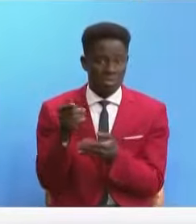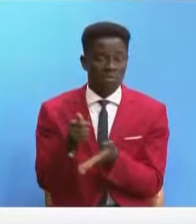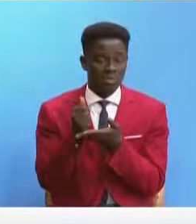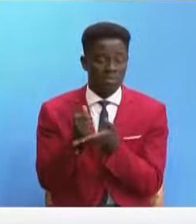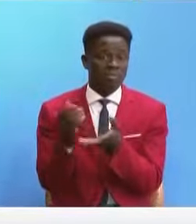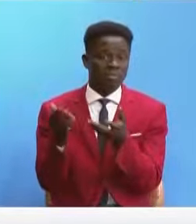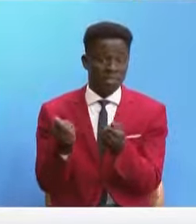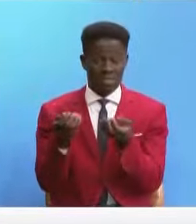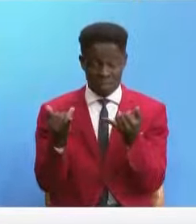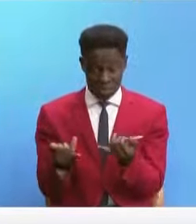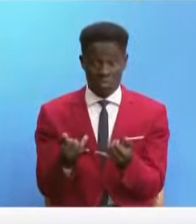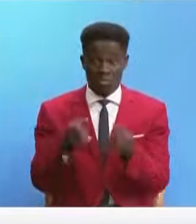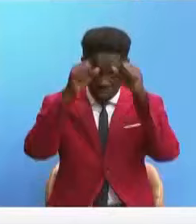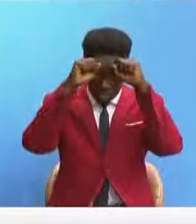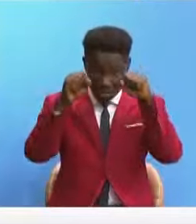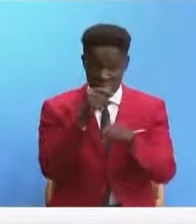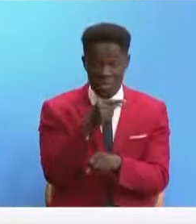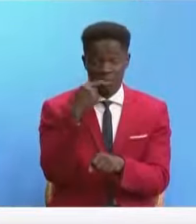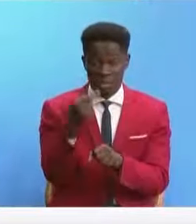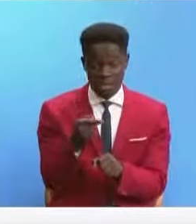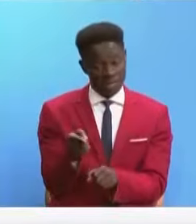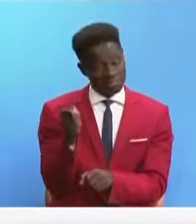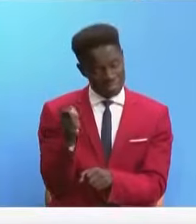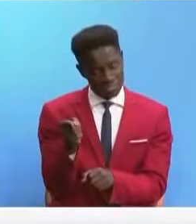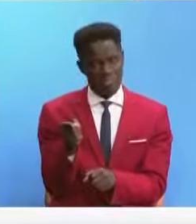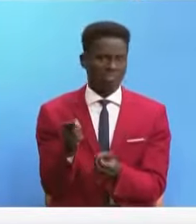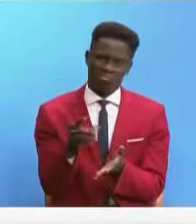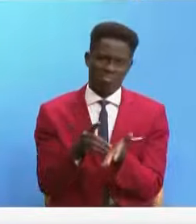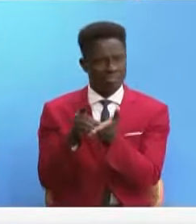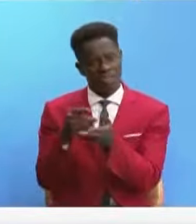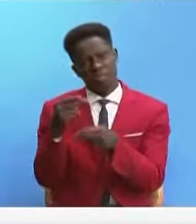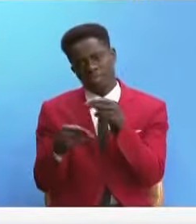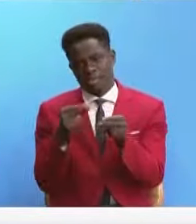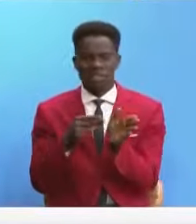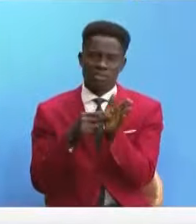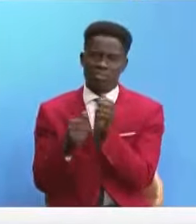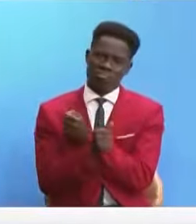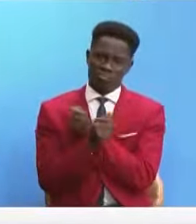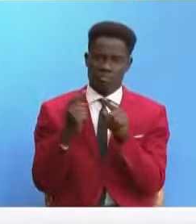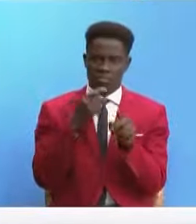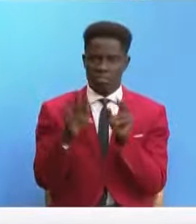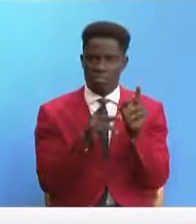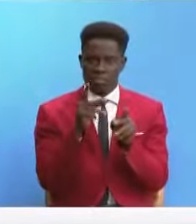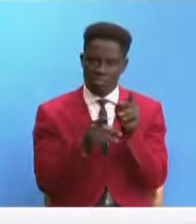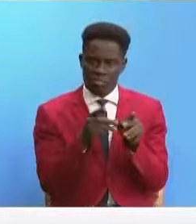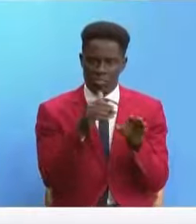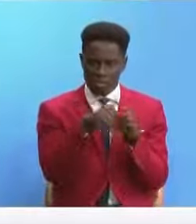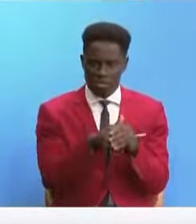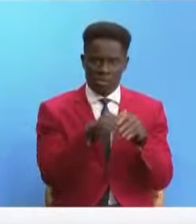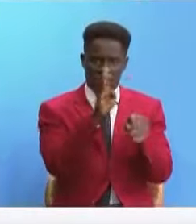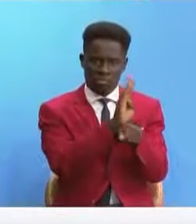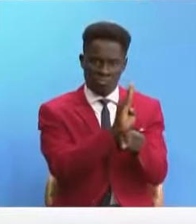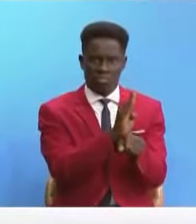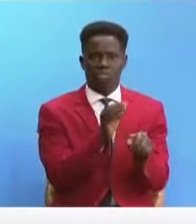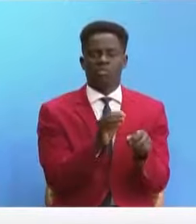is a sincere gesture from the people of Burundi as a form of solidarity. And the Burundian president has called